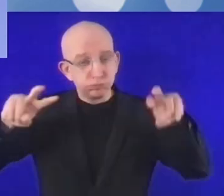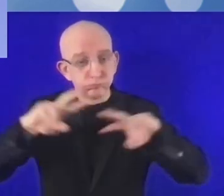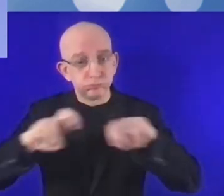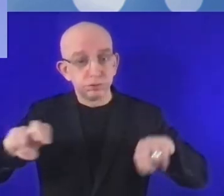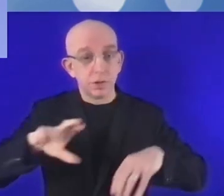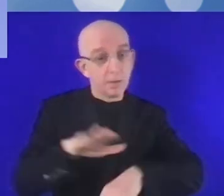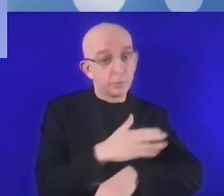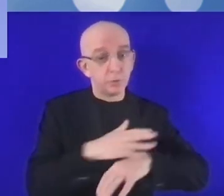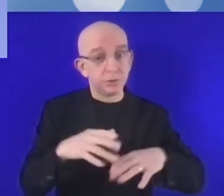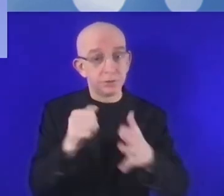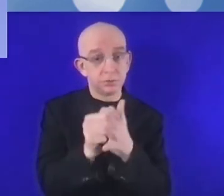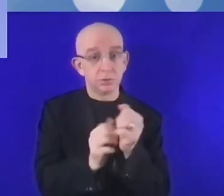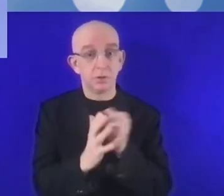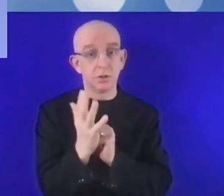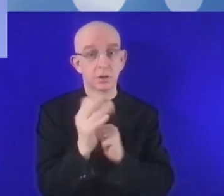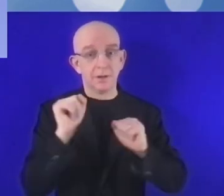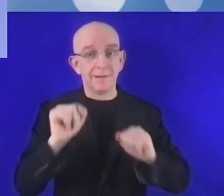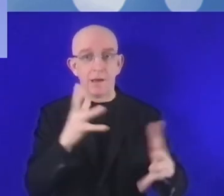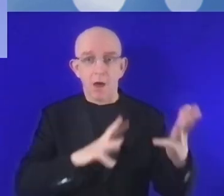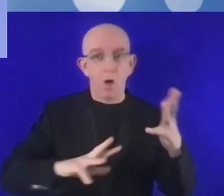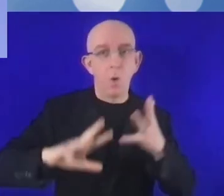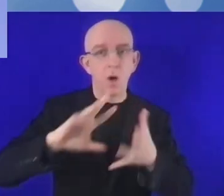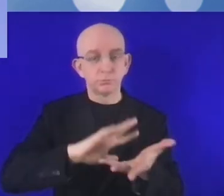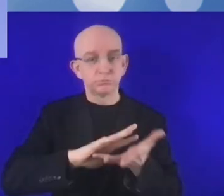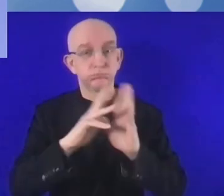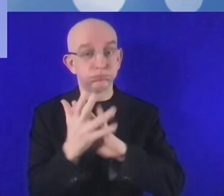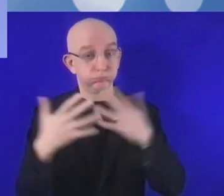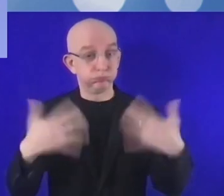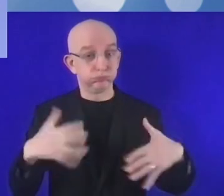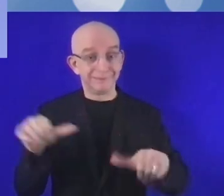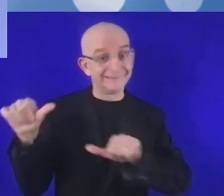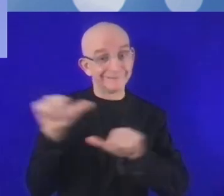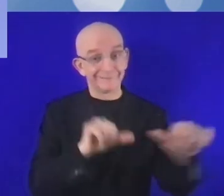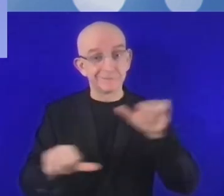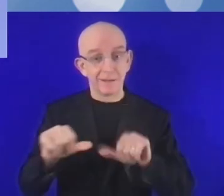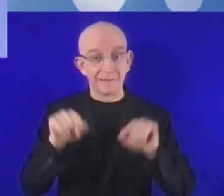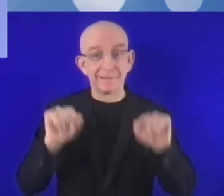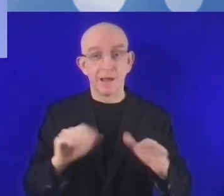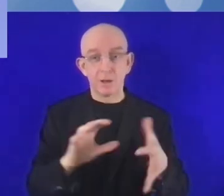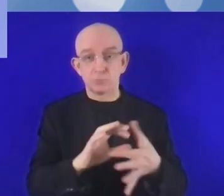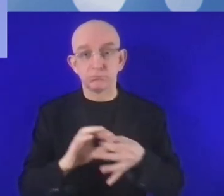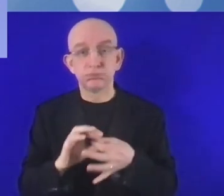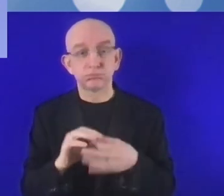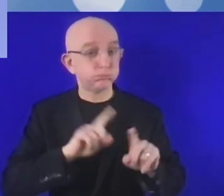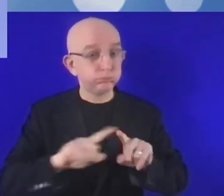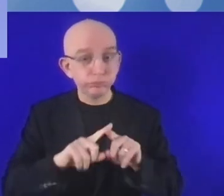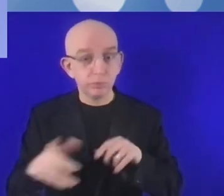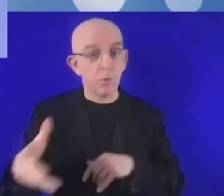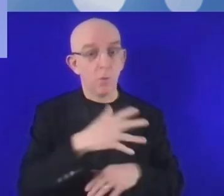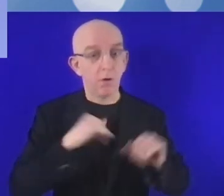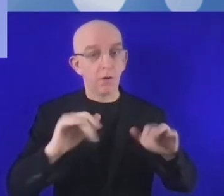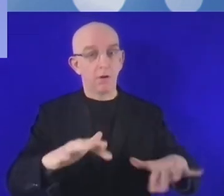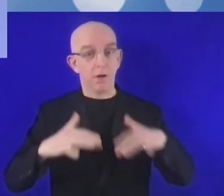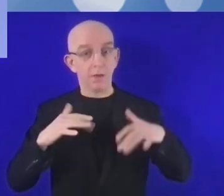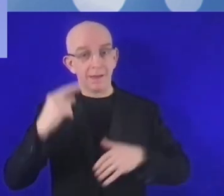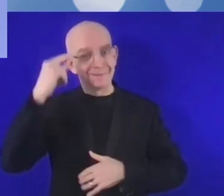you thought, what you eat, what you think, this is thought, and of course what you listen to,